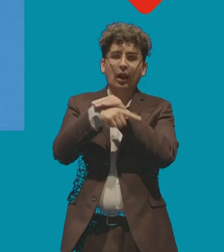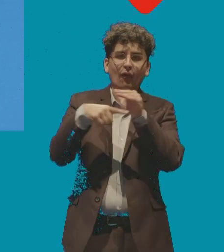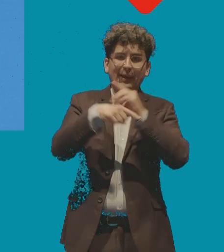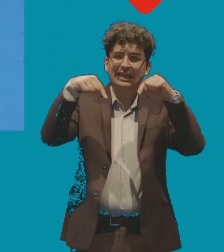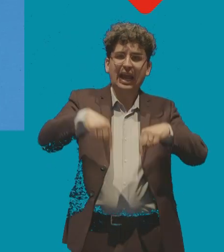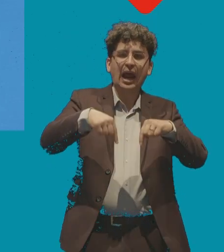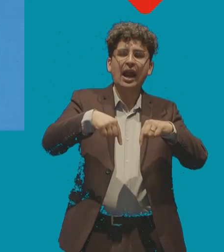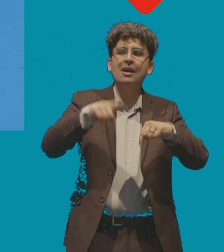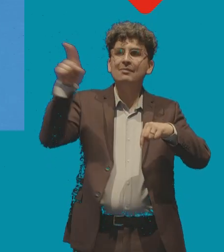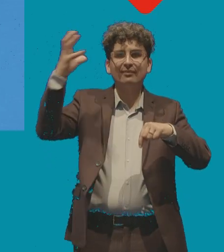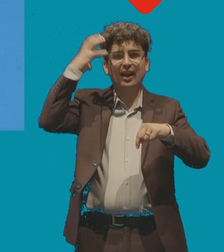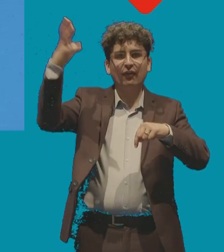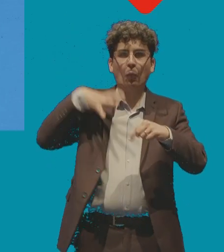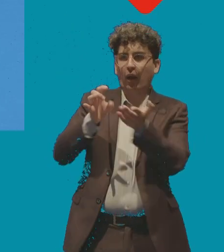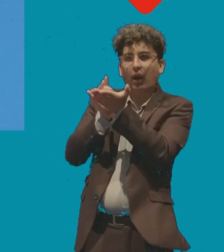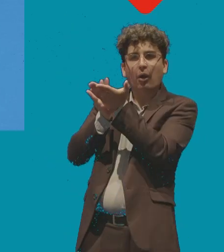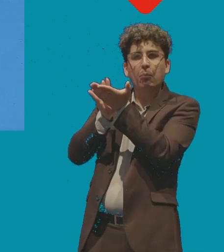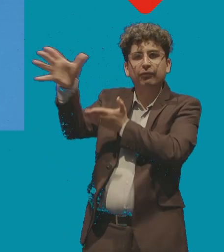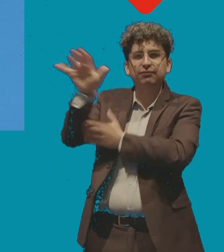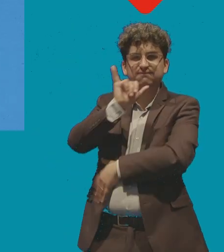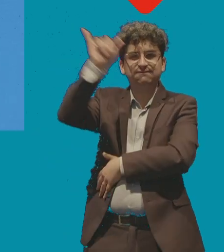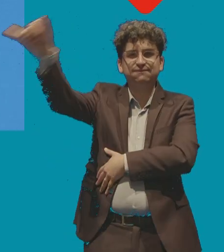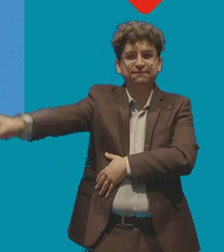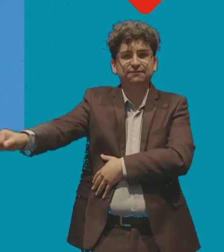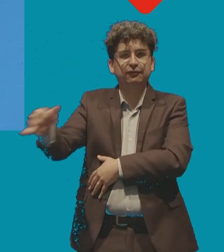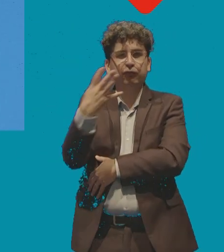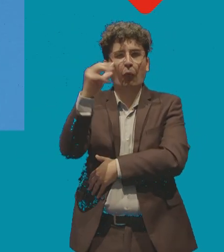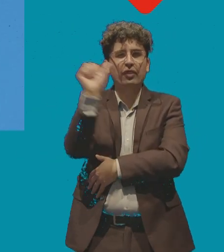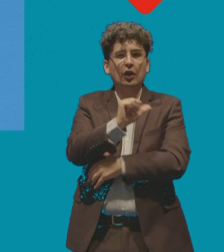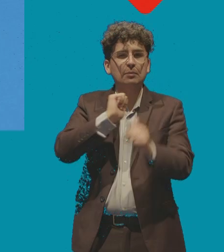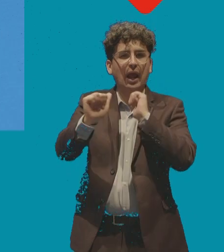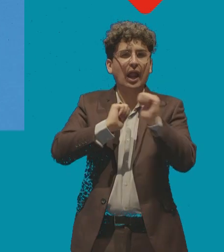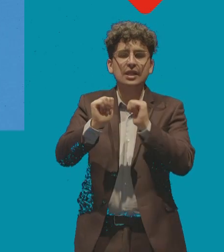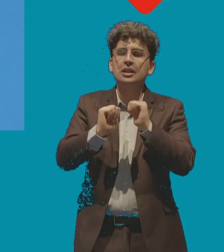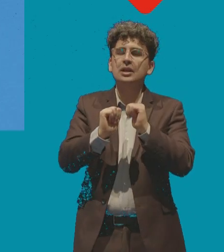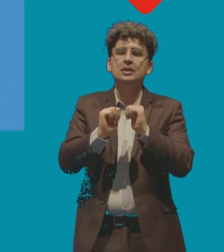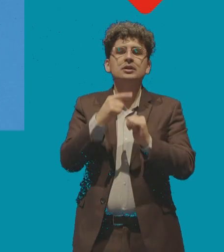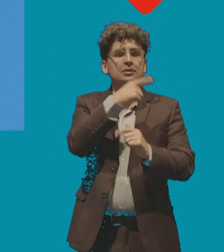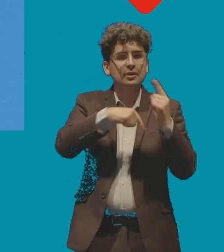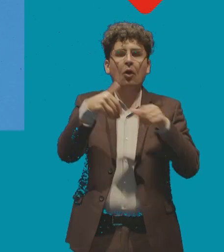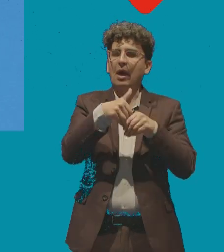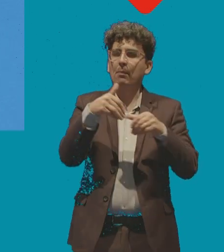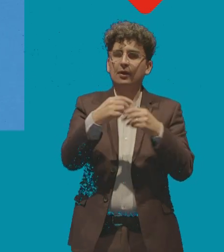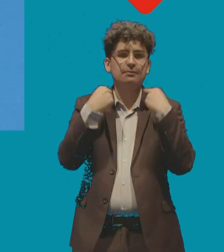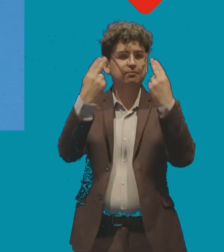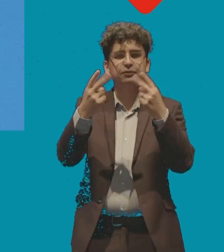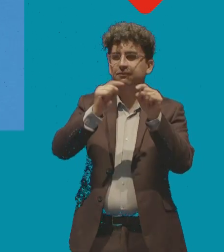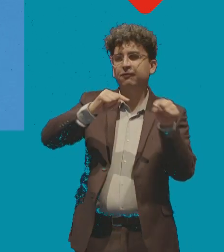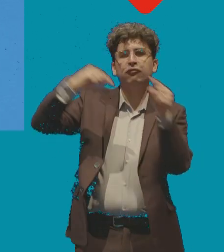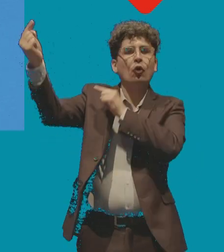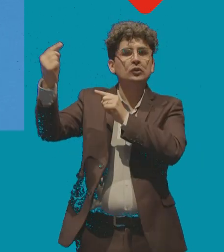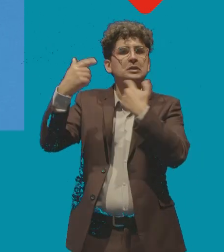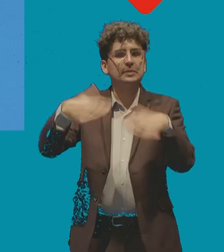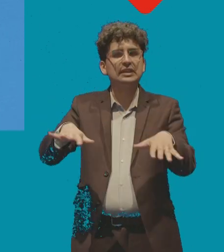government wants to kick them onto a one-way flight 4,000 miles away. But again, our members spoke up and fought back. In a fight